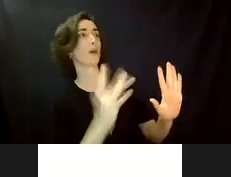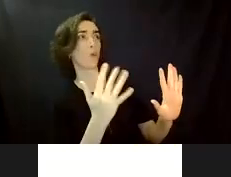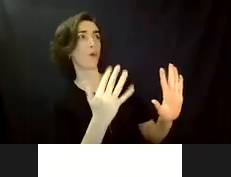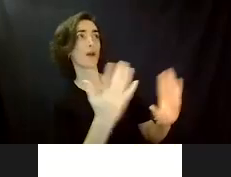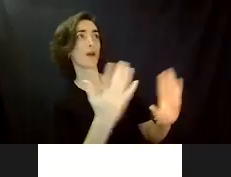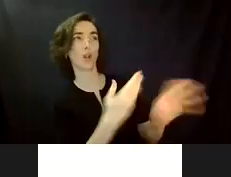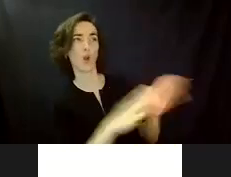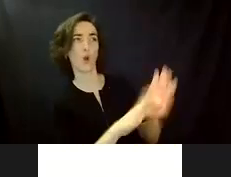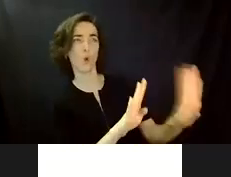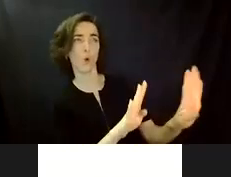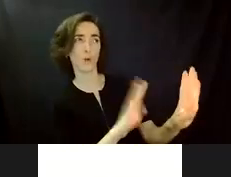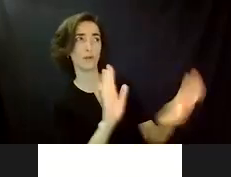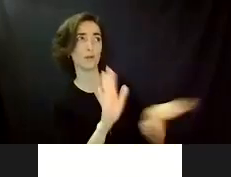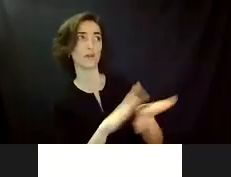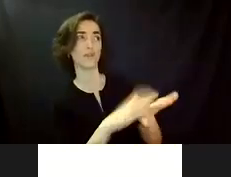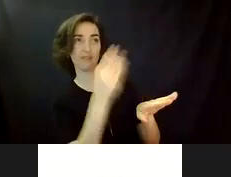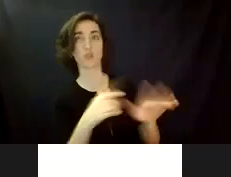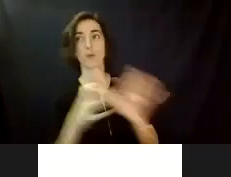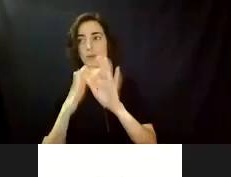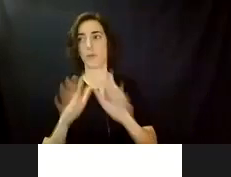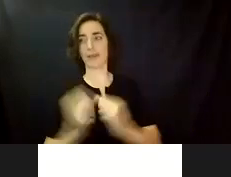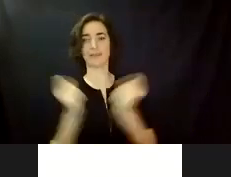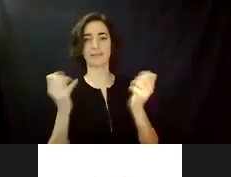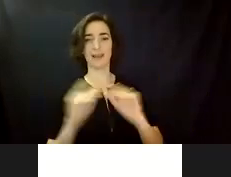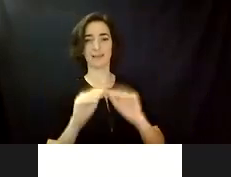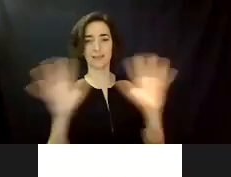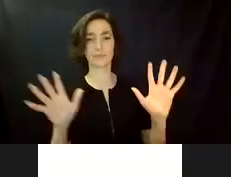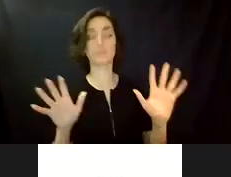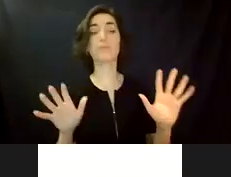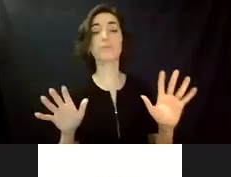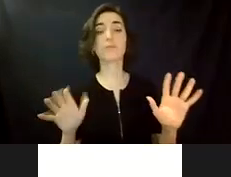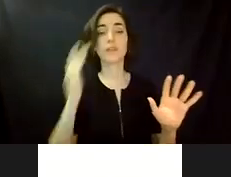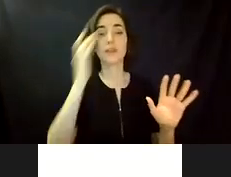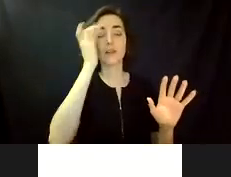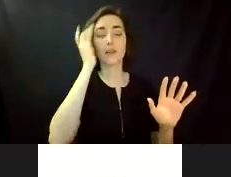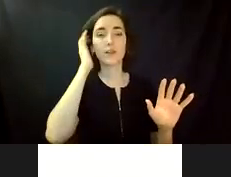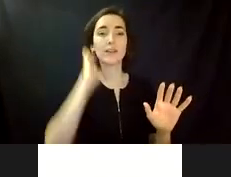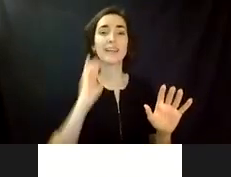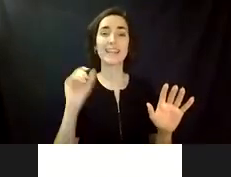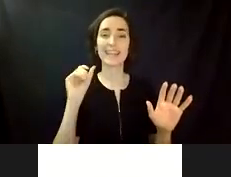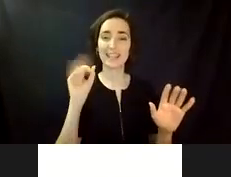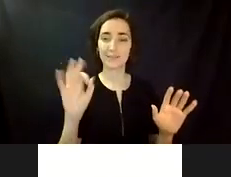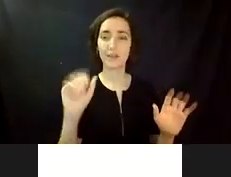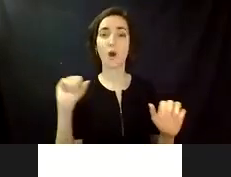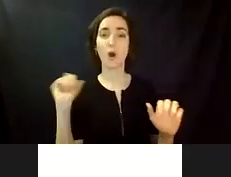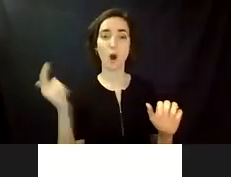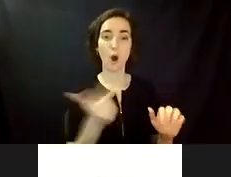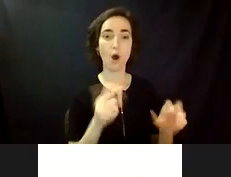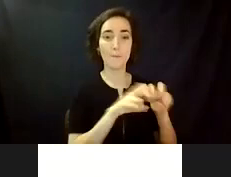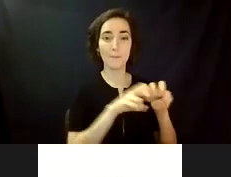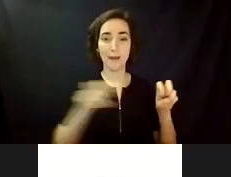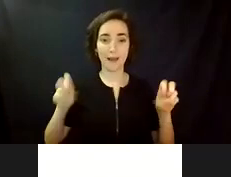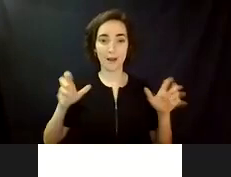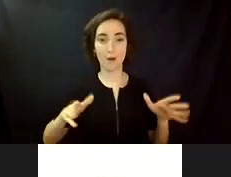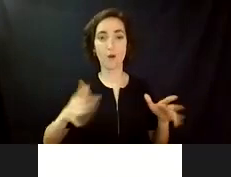and I'll say this so the interpreters can say this on the screen, if all of the panelists would put on